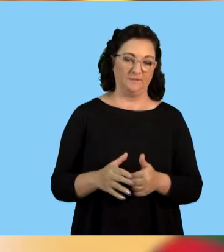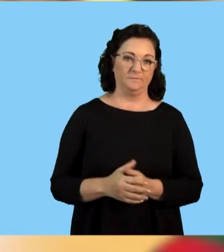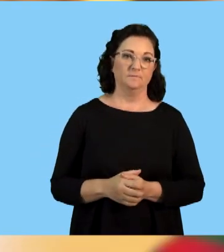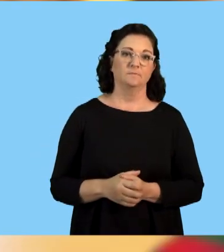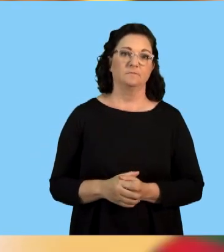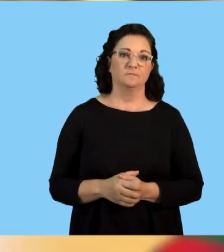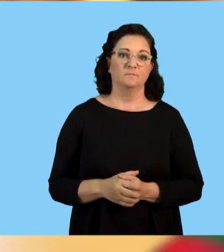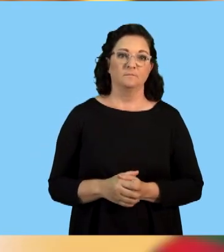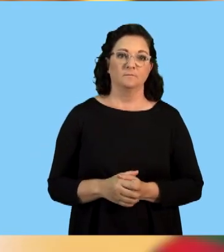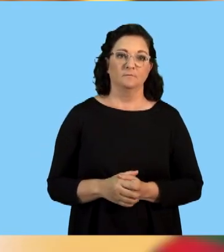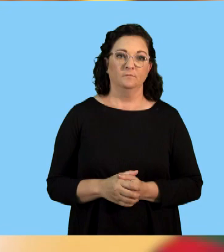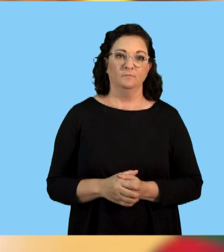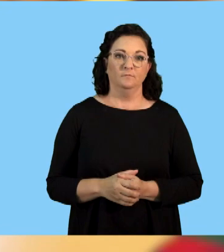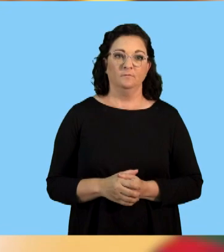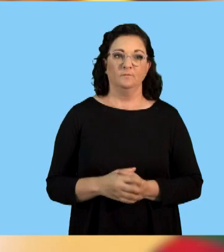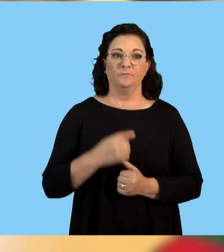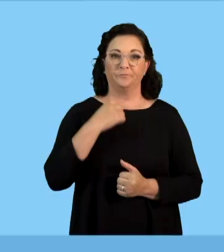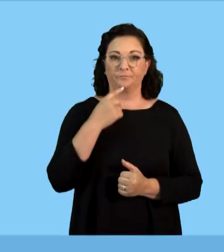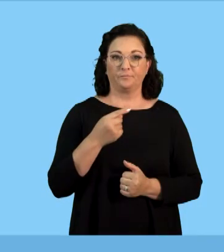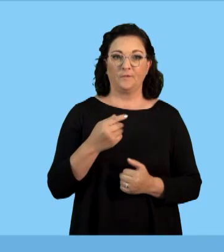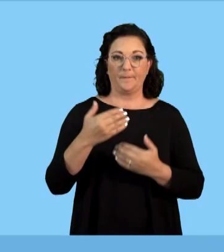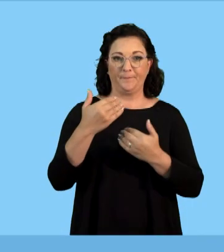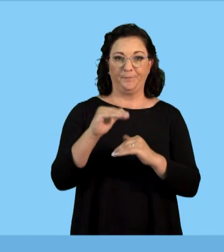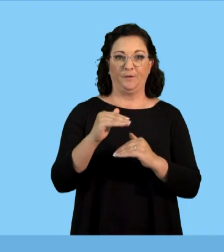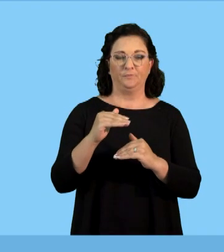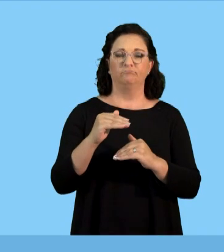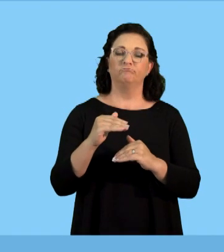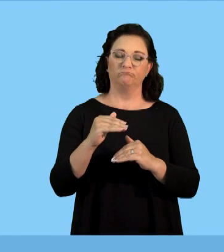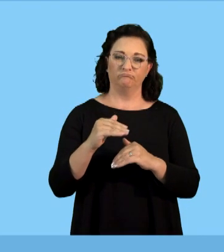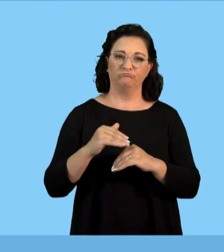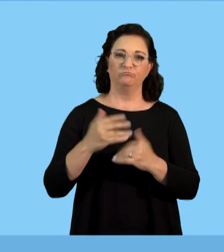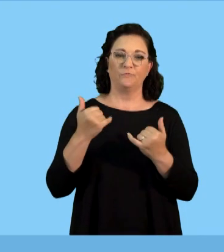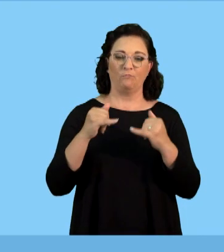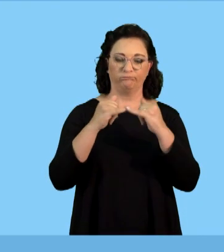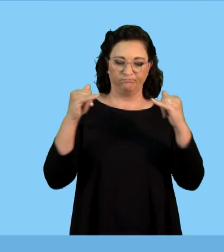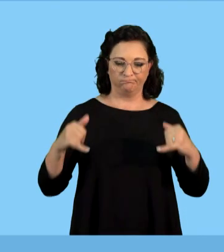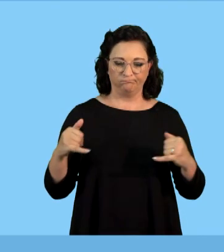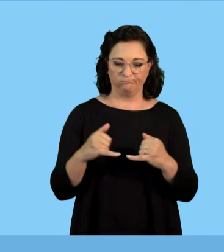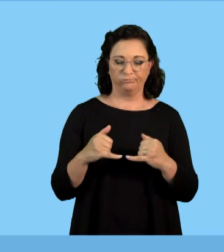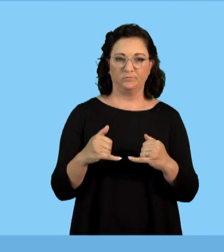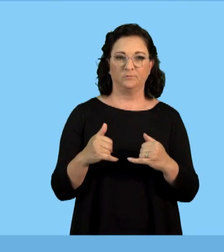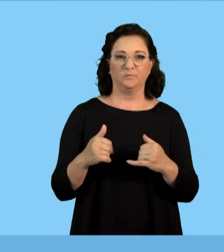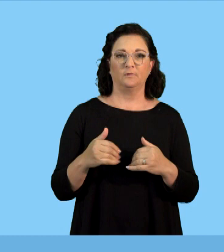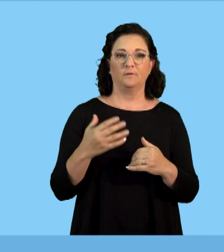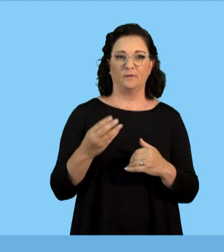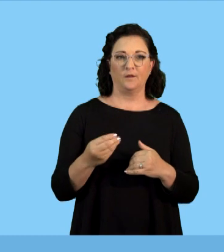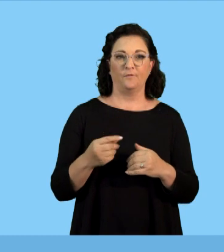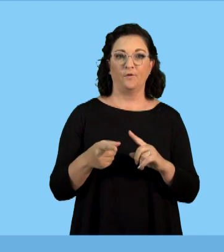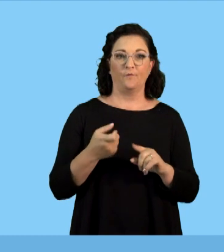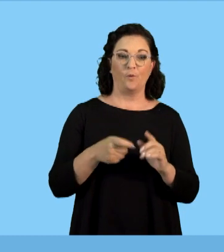they split. So we are saying that a parallel circuit offers more than one way for the current from the